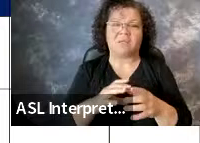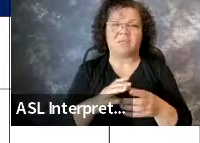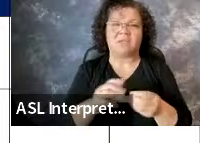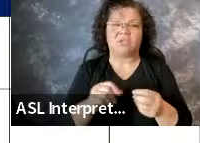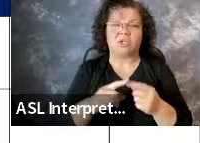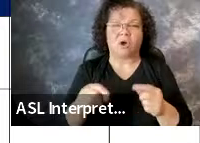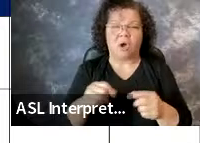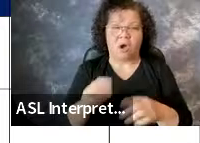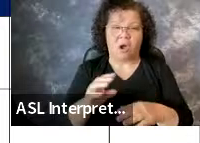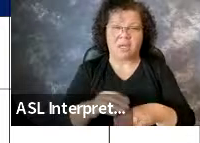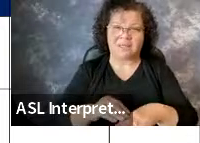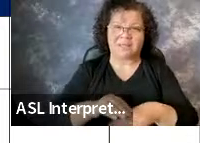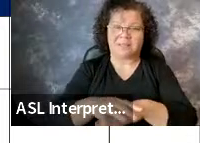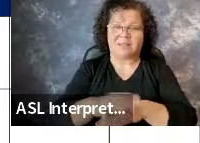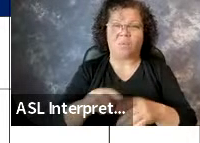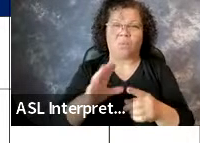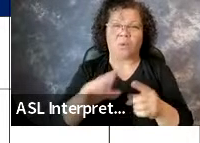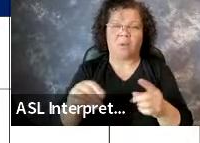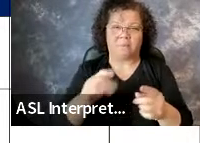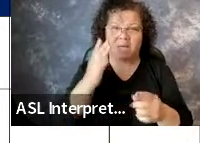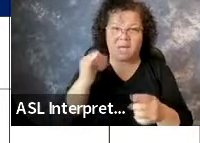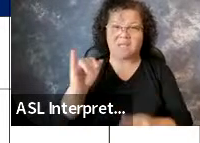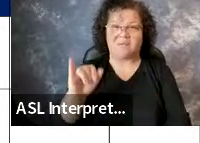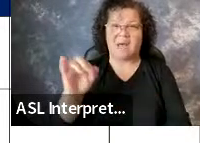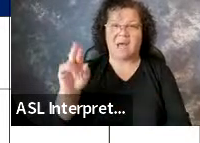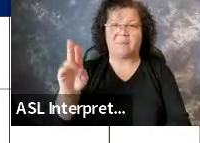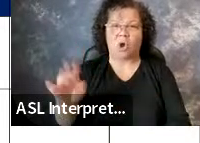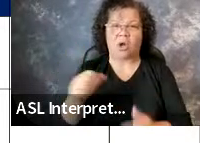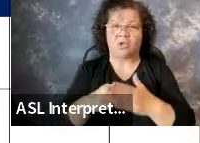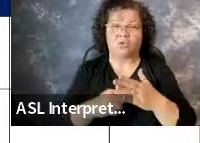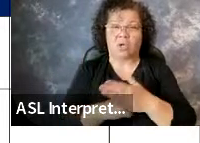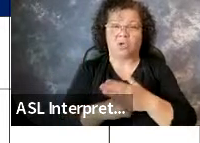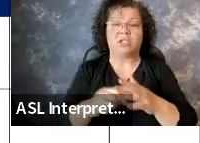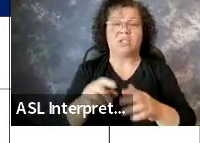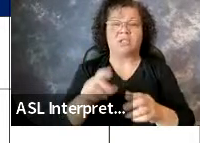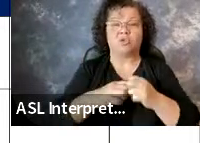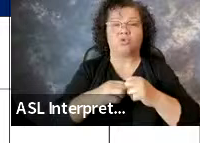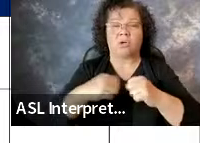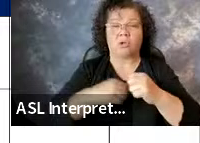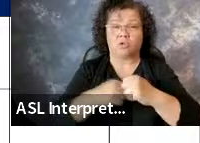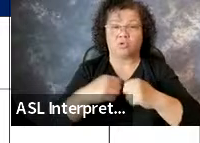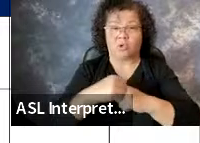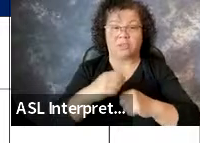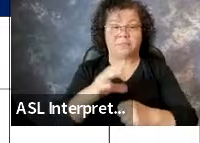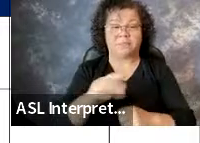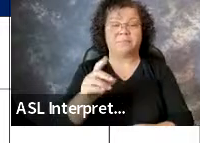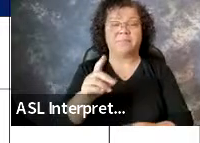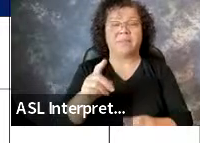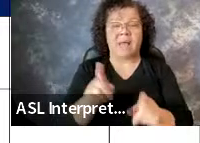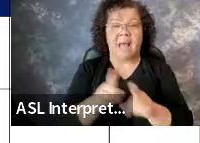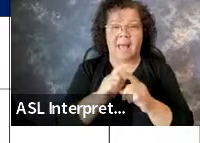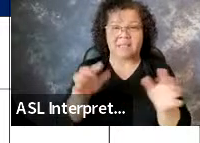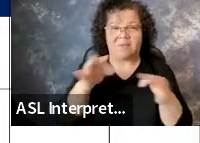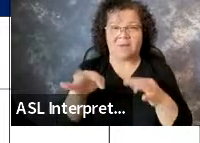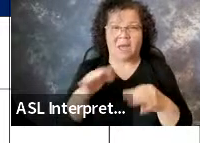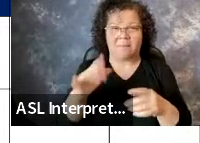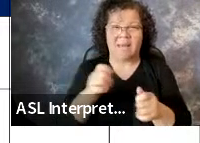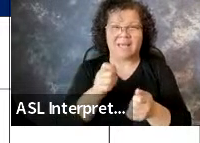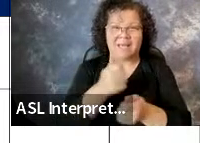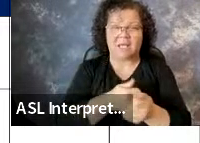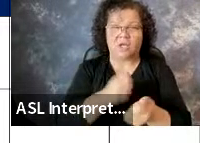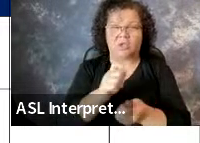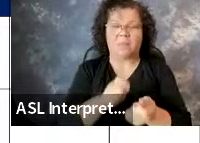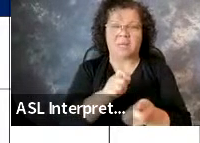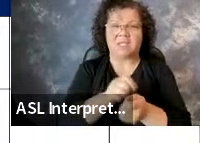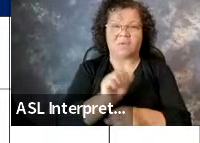are caused by IBR construction. And on a note here, we added in as defined by each specific work